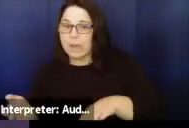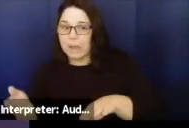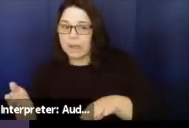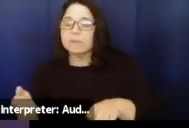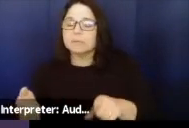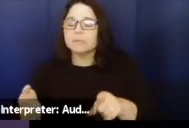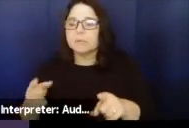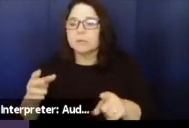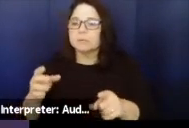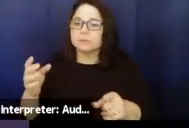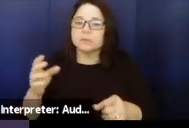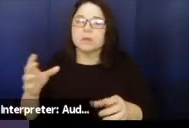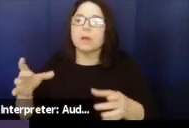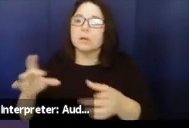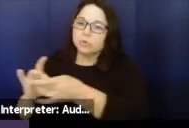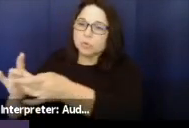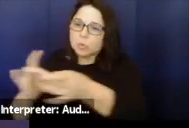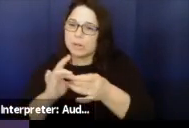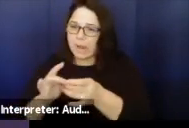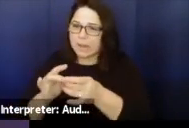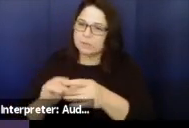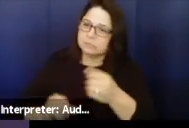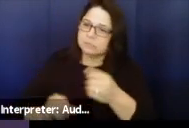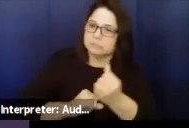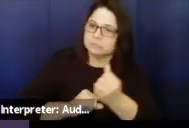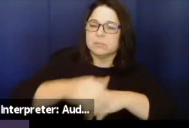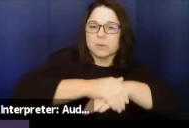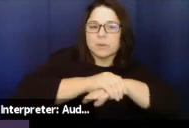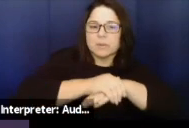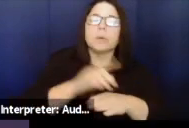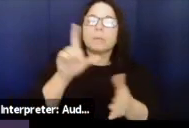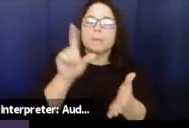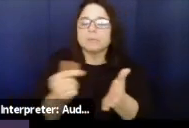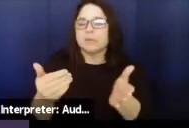Britain, was republished by James Parker in the single